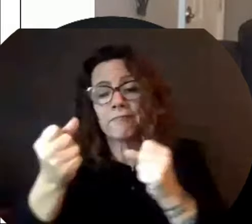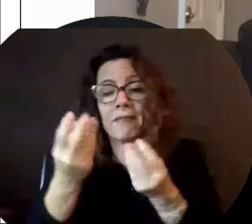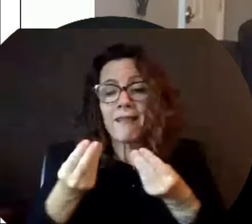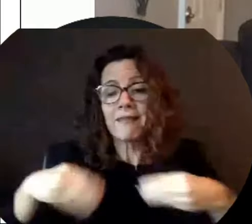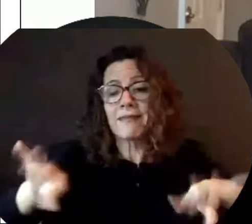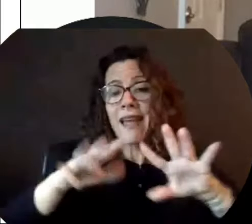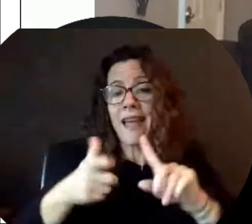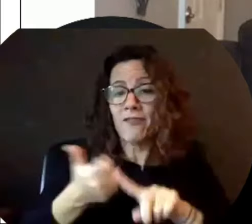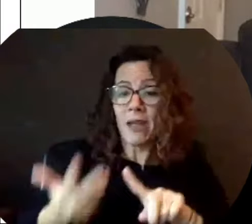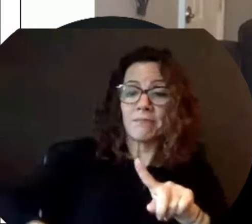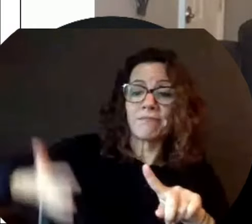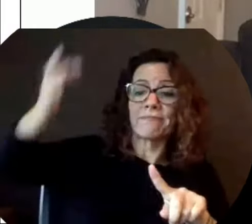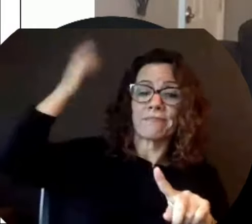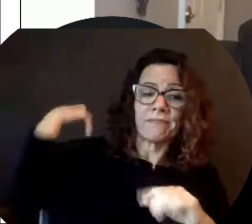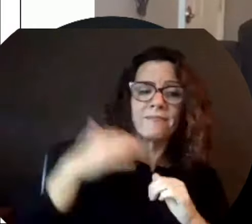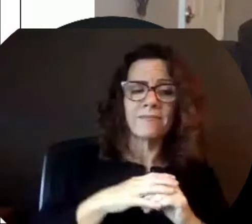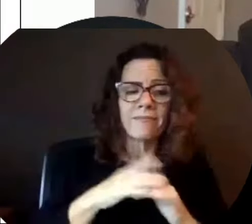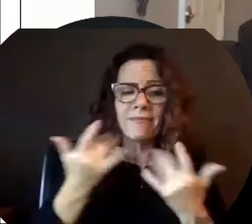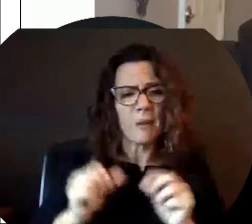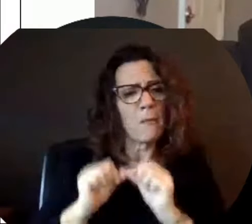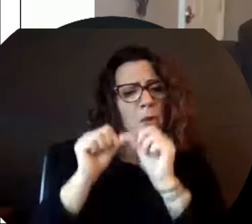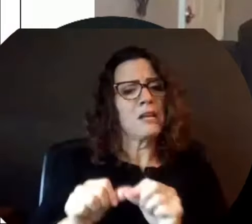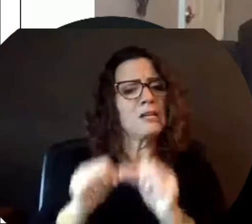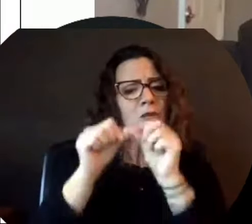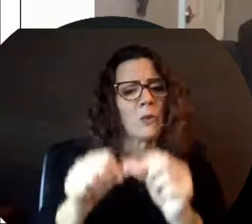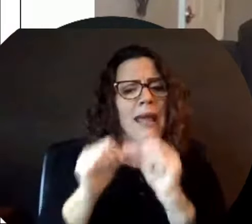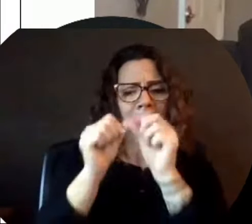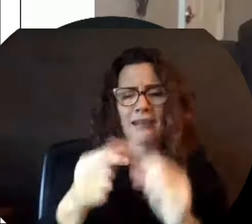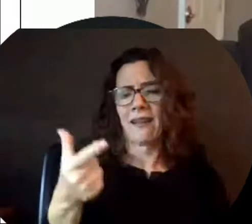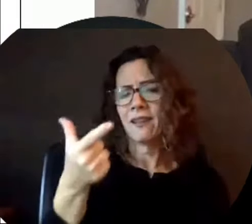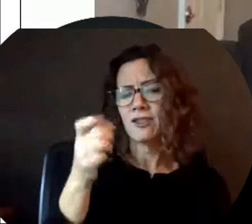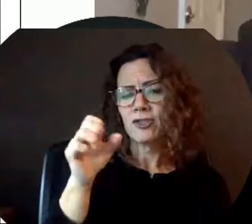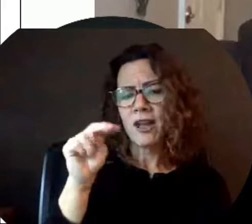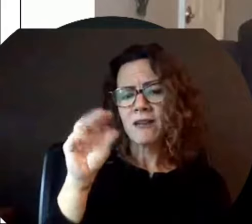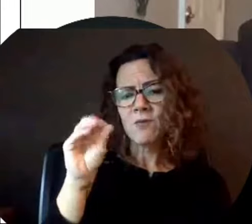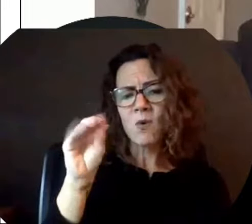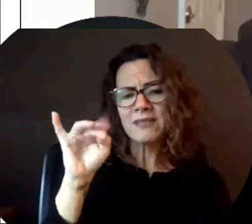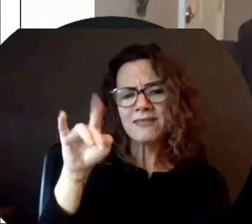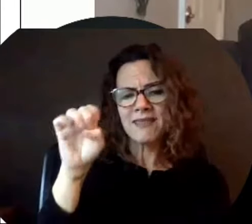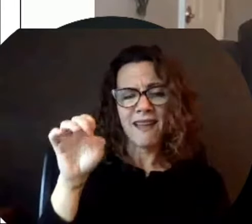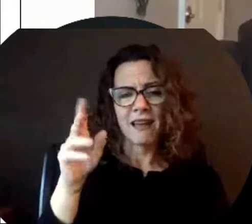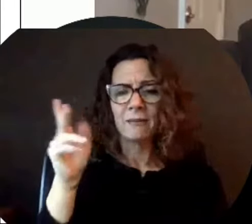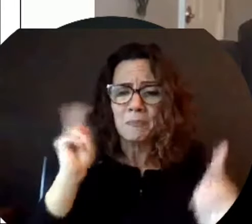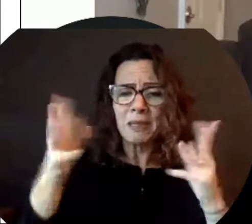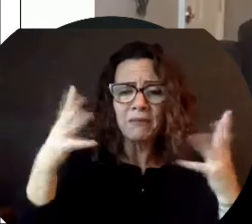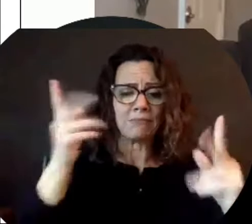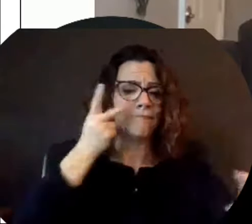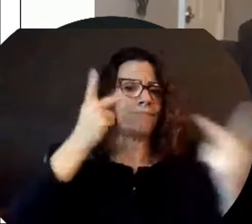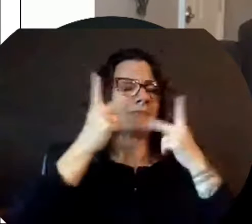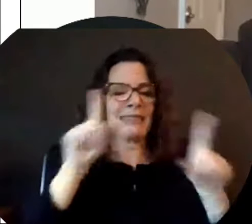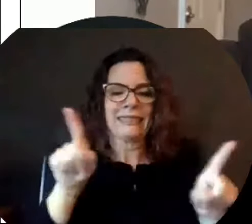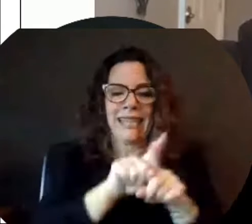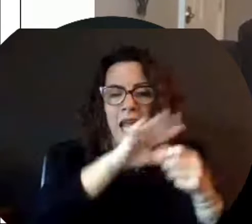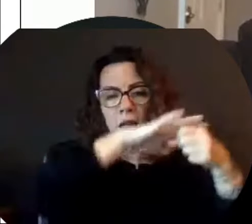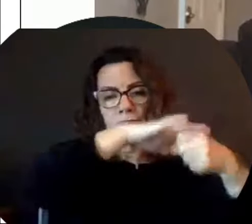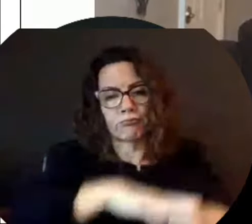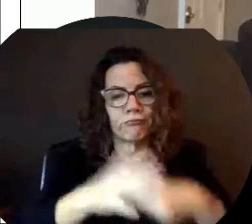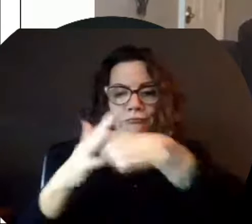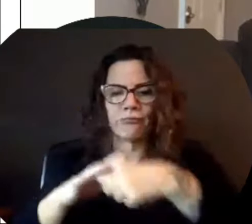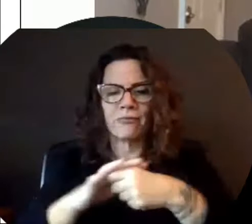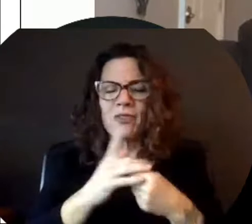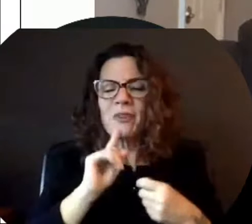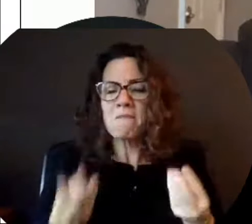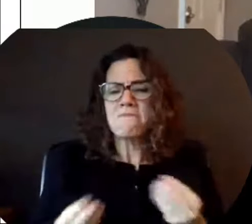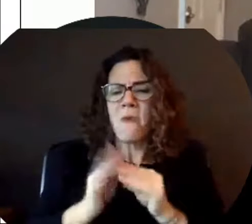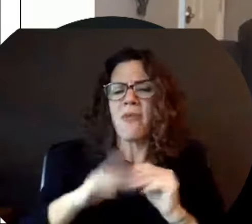genocides can last long periods of time. They're removing children from homes and putting them into juveniles, then send them to the prison industrial complex afterwards. Those things